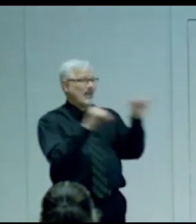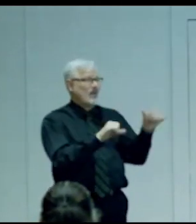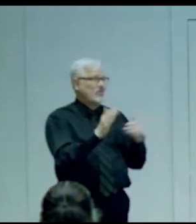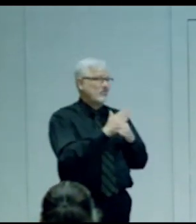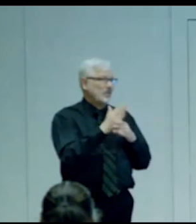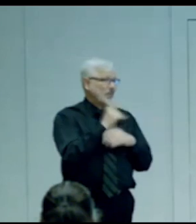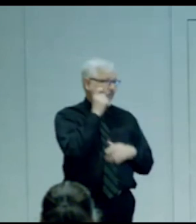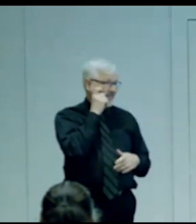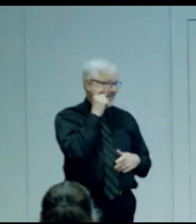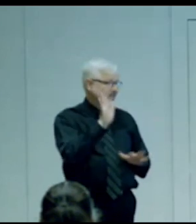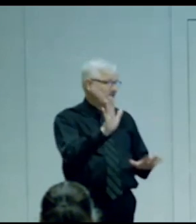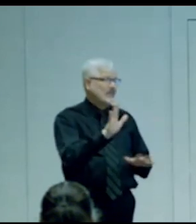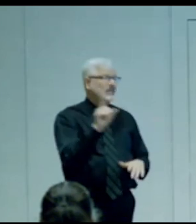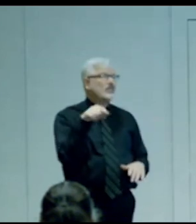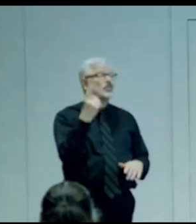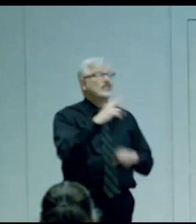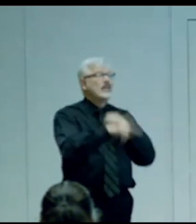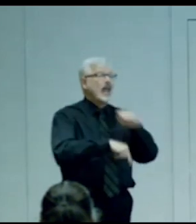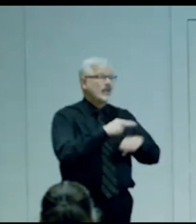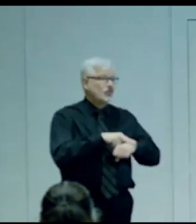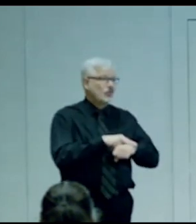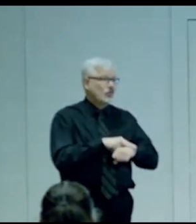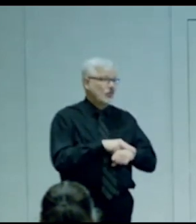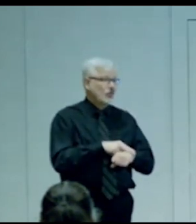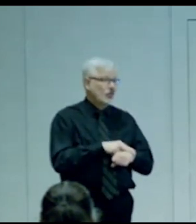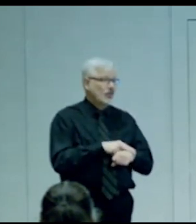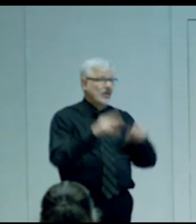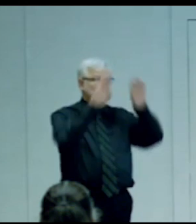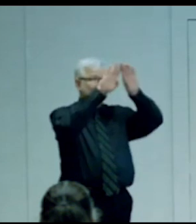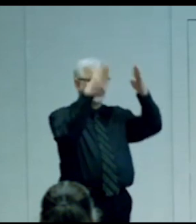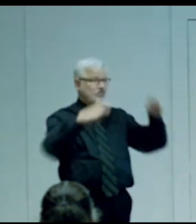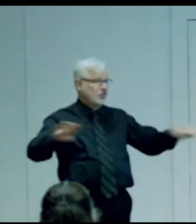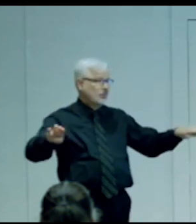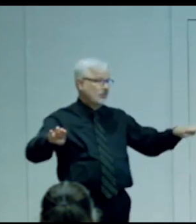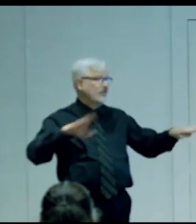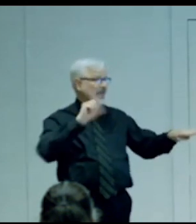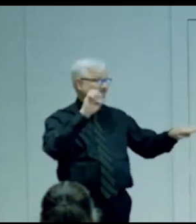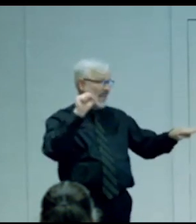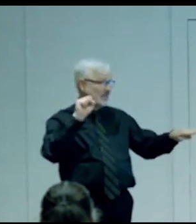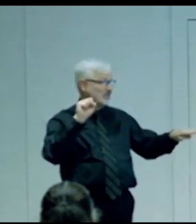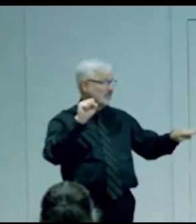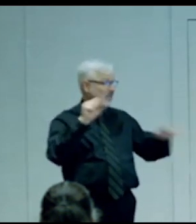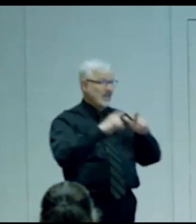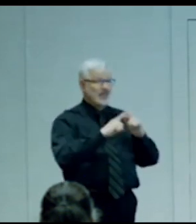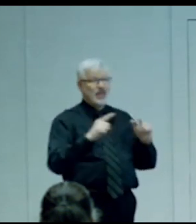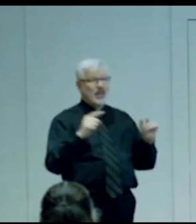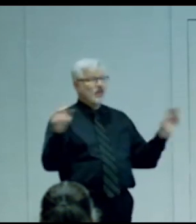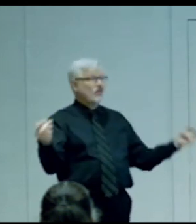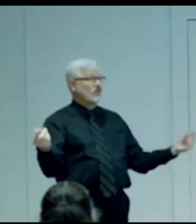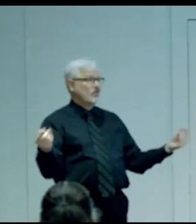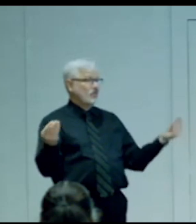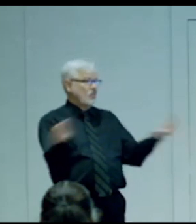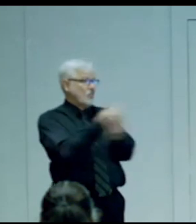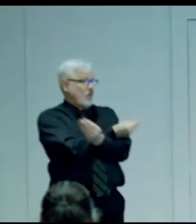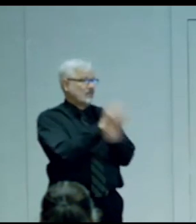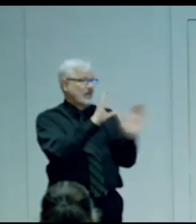was just the national distribution of SES was just done and then cross-classified with